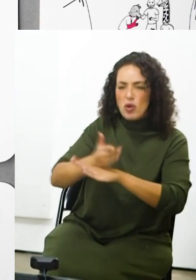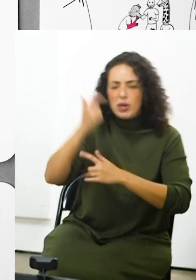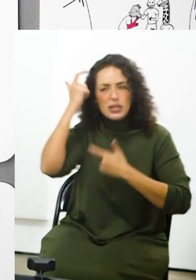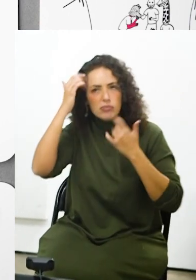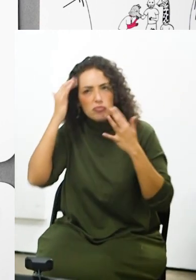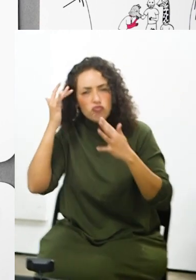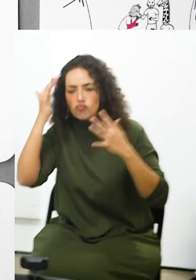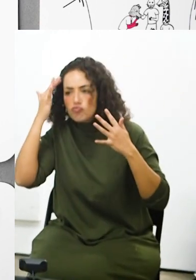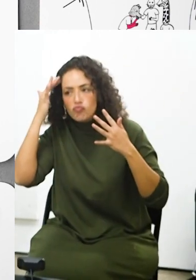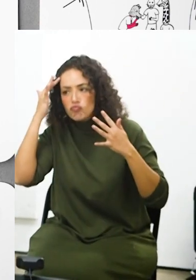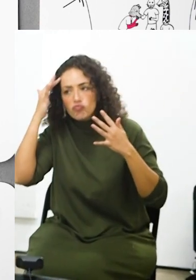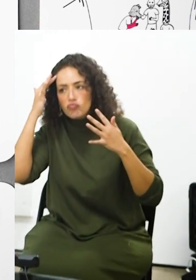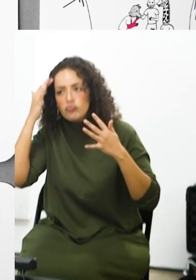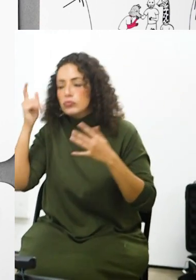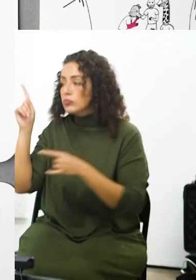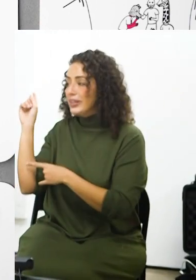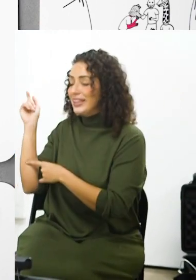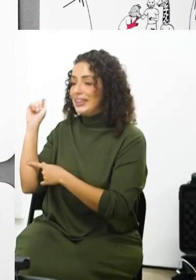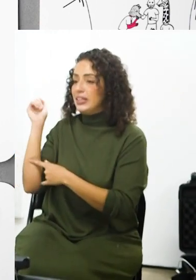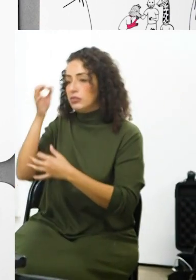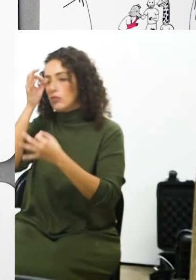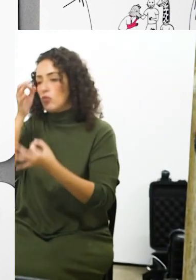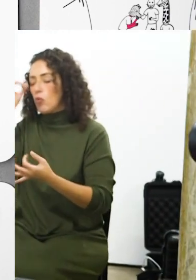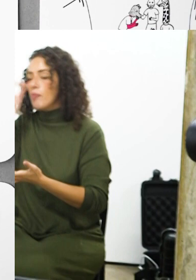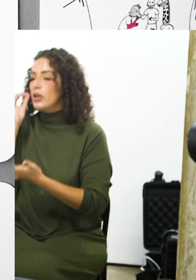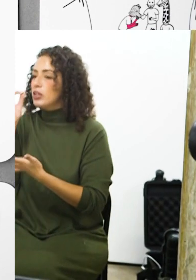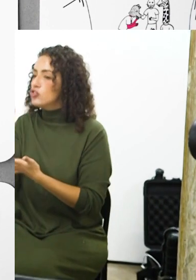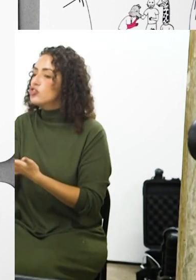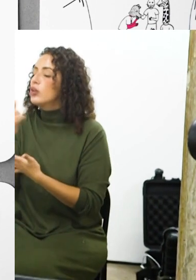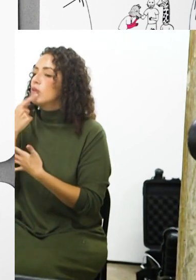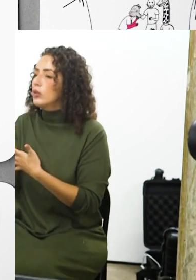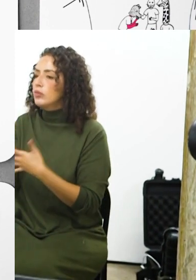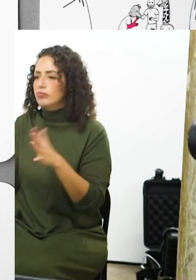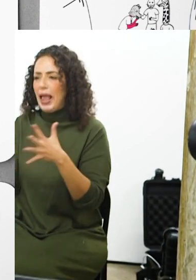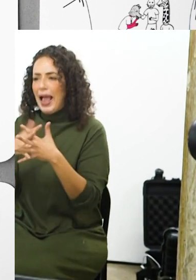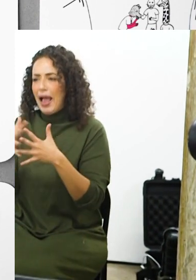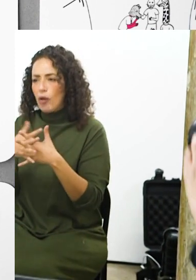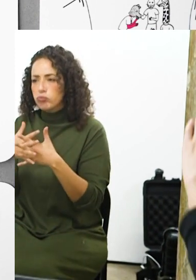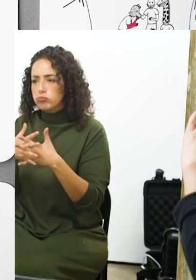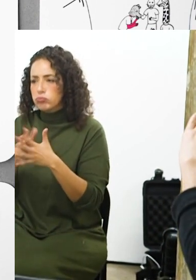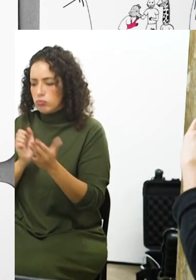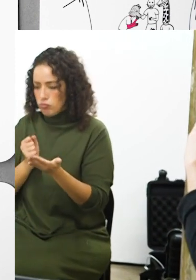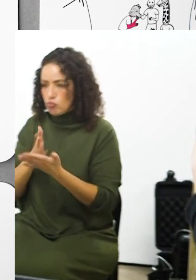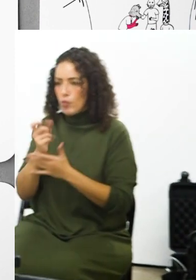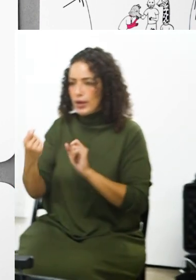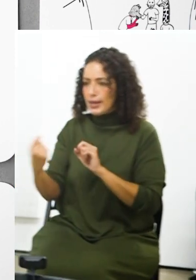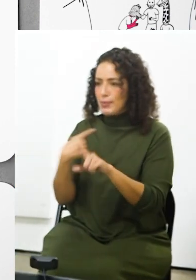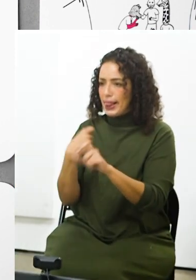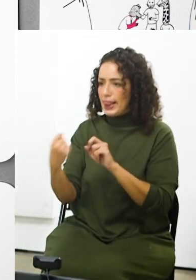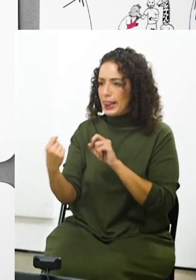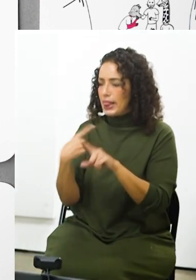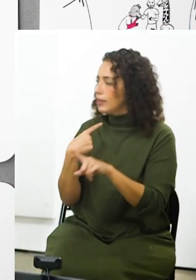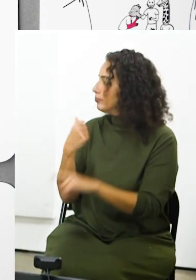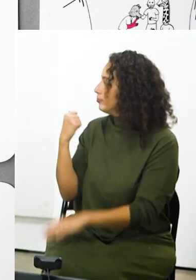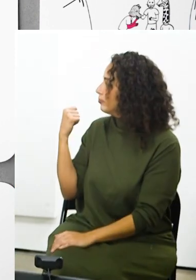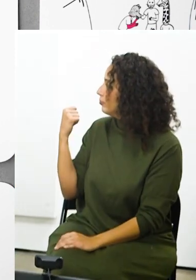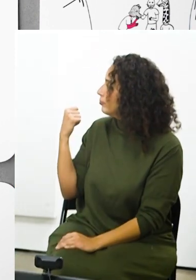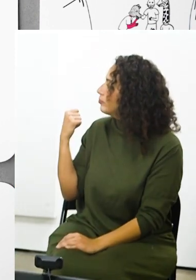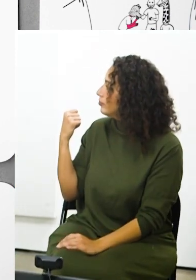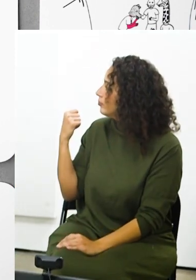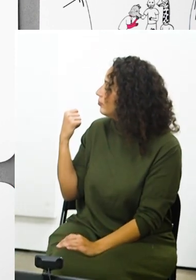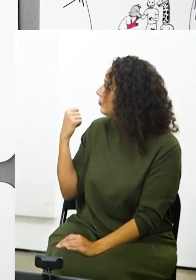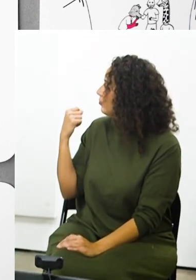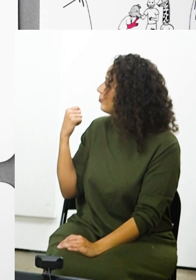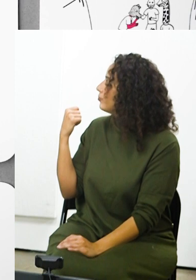and this commission was entirely all done with the email communication, which was really great for me because this is kind of like start of